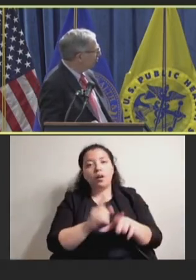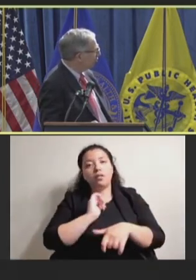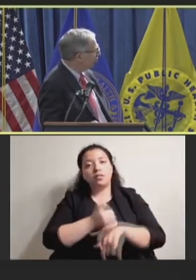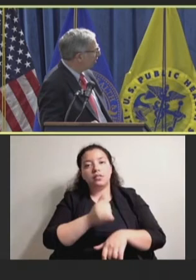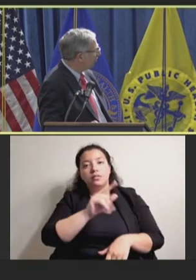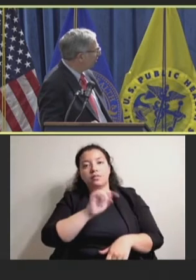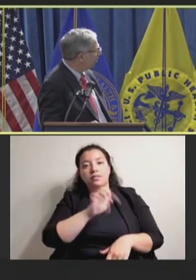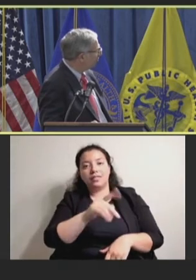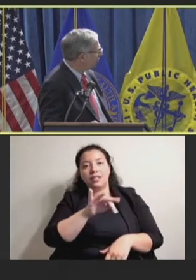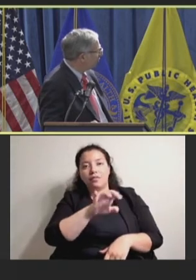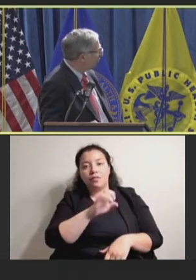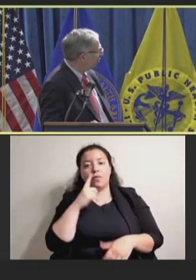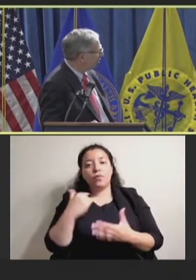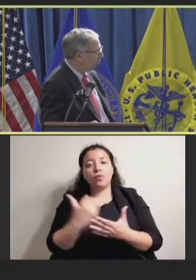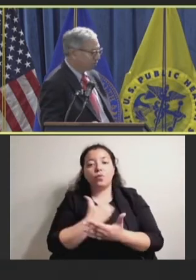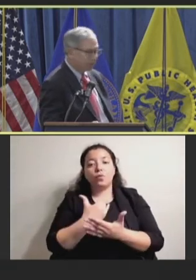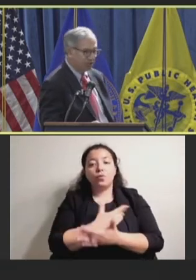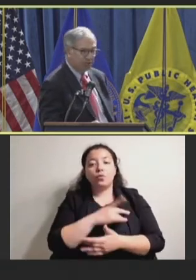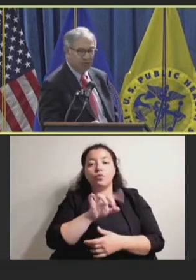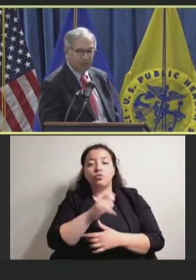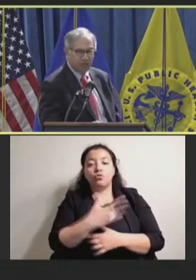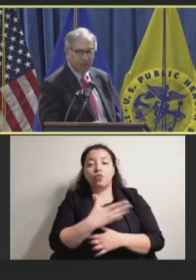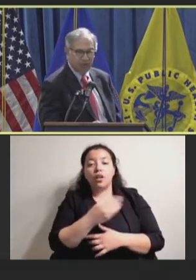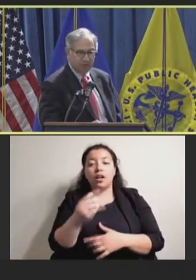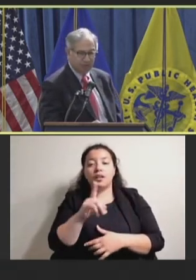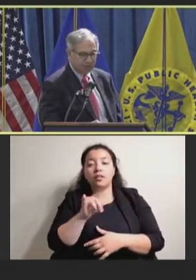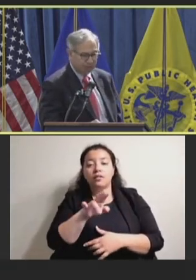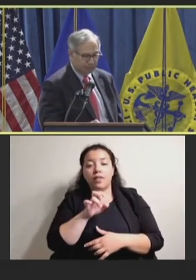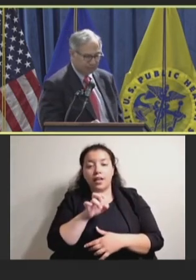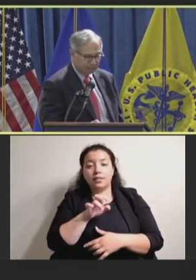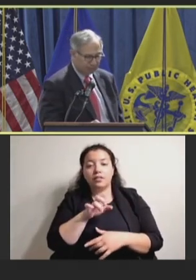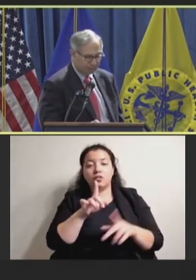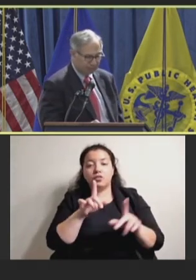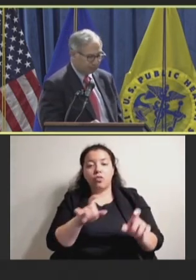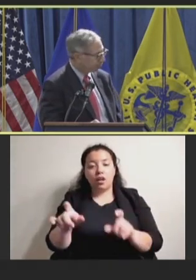for new drug and devices for trials that achieve representative enrollment.